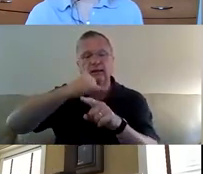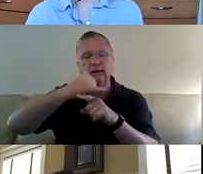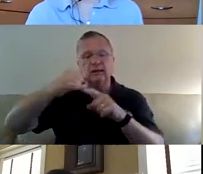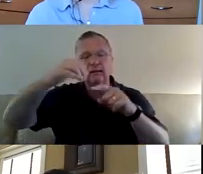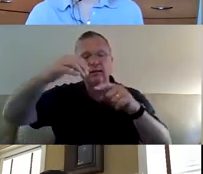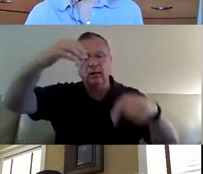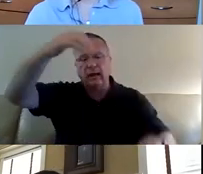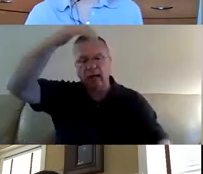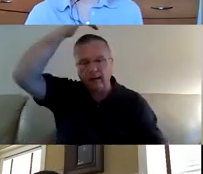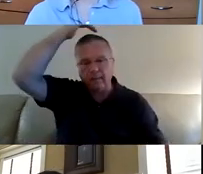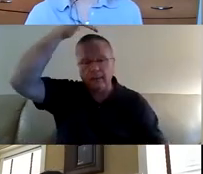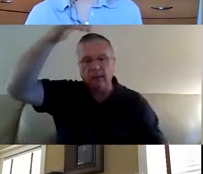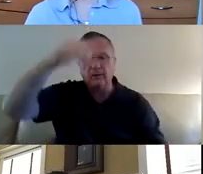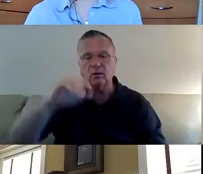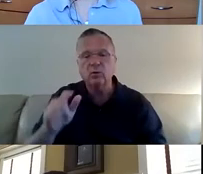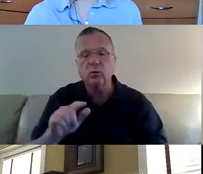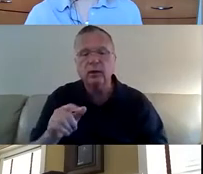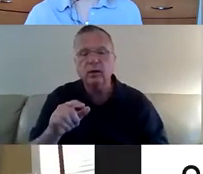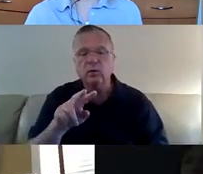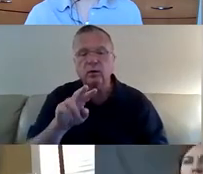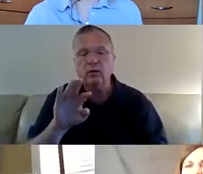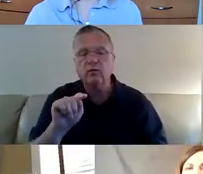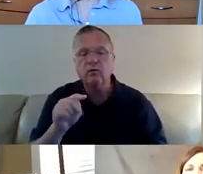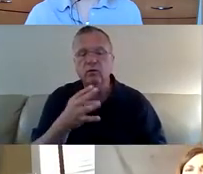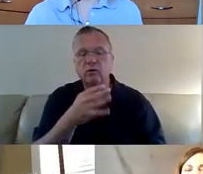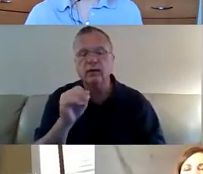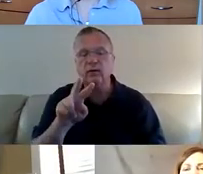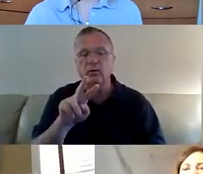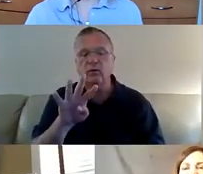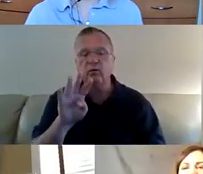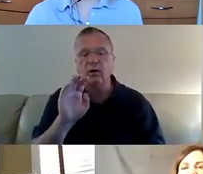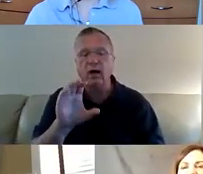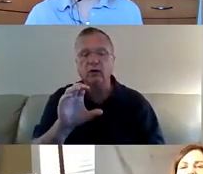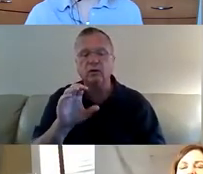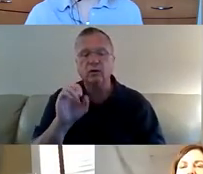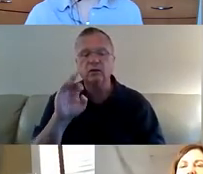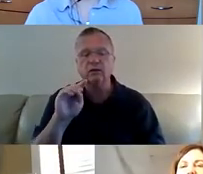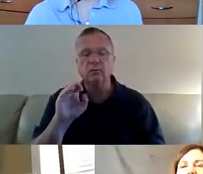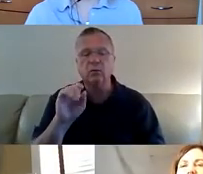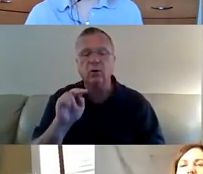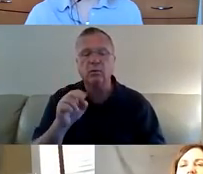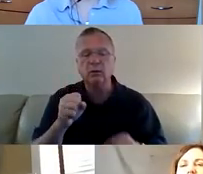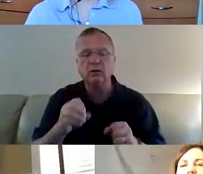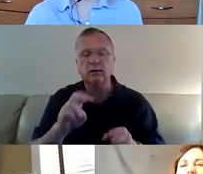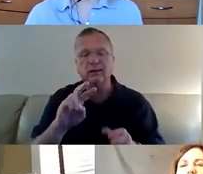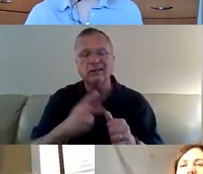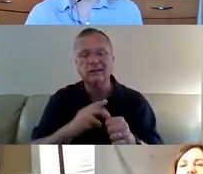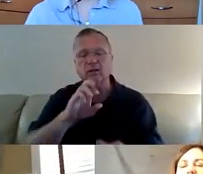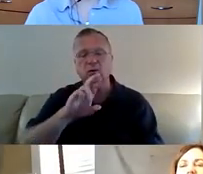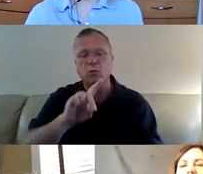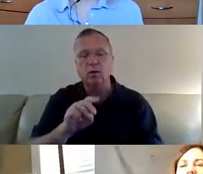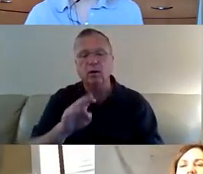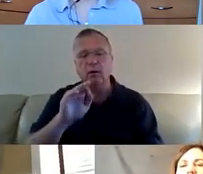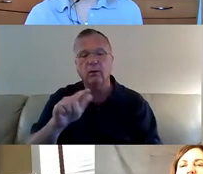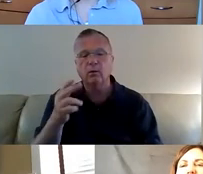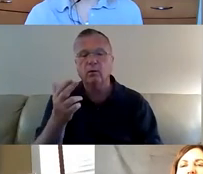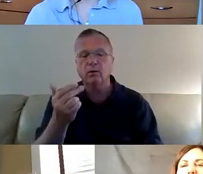at 2400 Smallman Street, 2nd Ward, 7th Council District. Bill Number 1320,